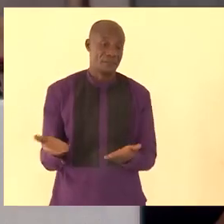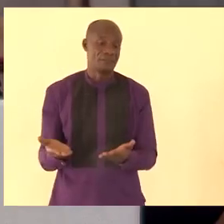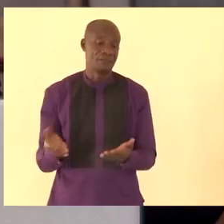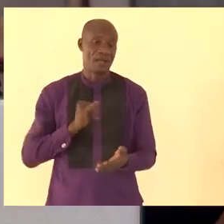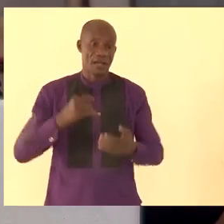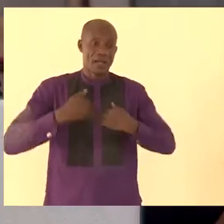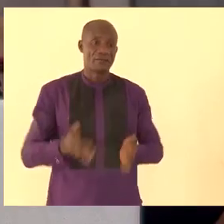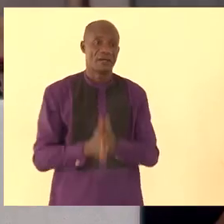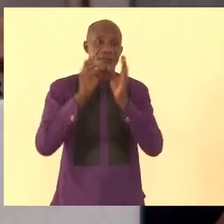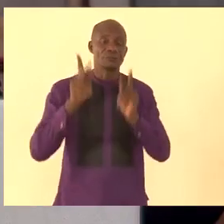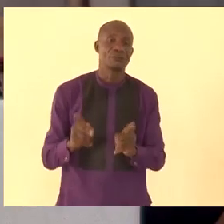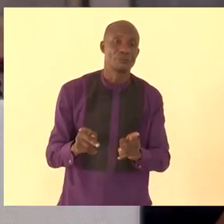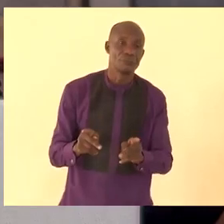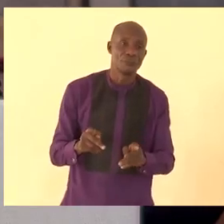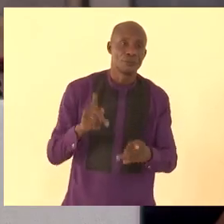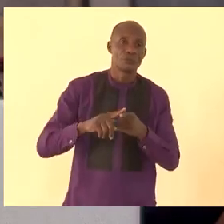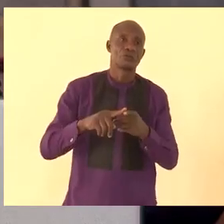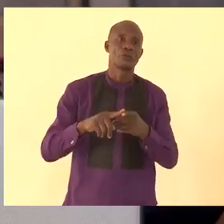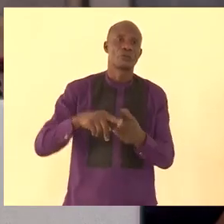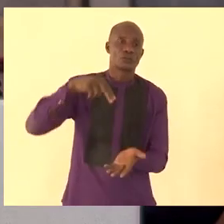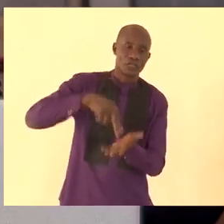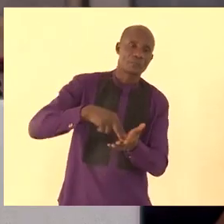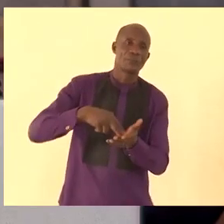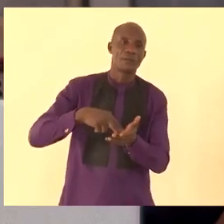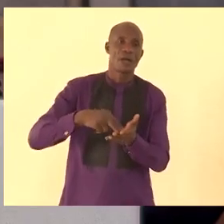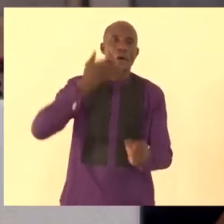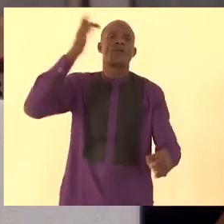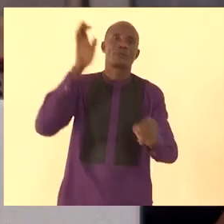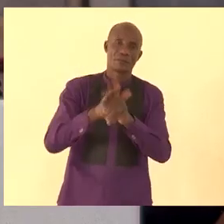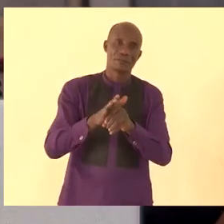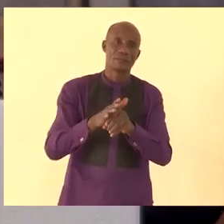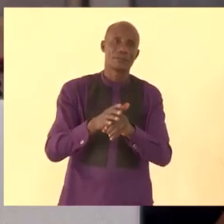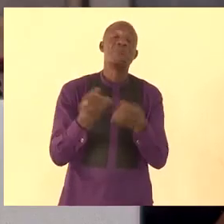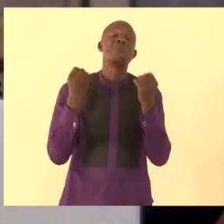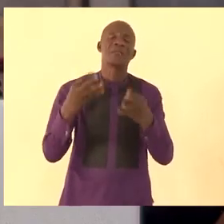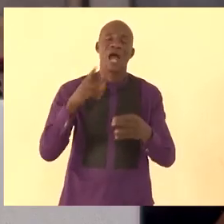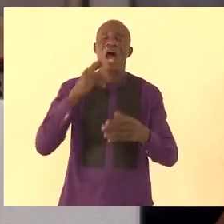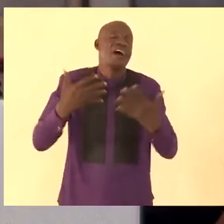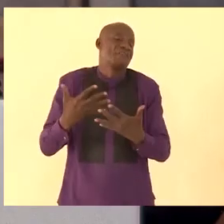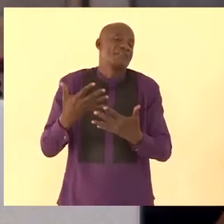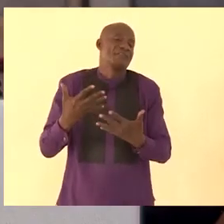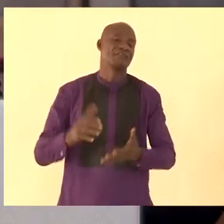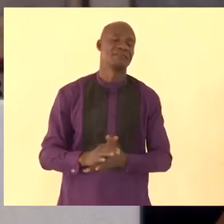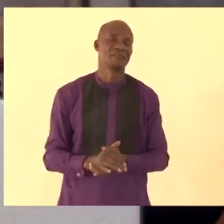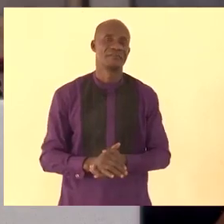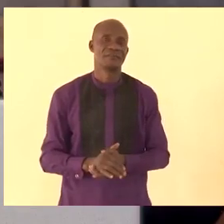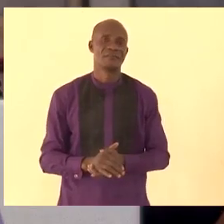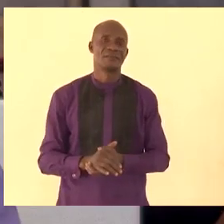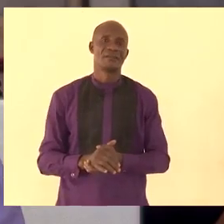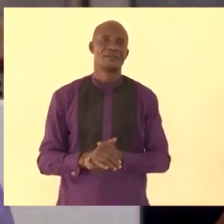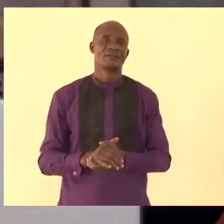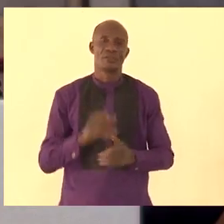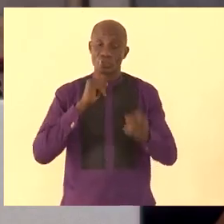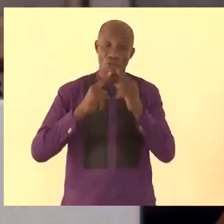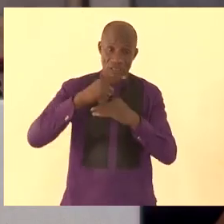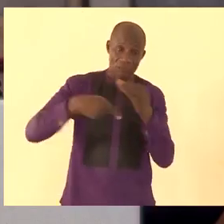here, I have asked people to get up and make a commitment. And people have been afraid to make commitment.